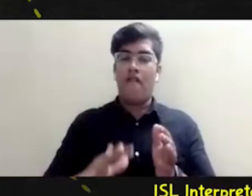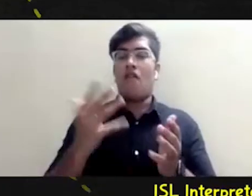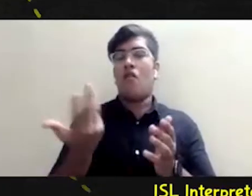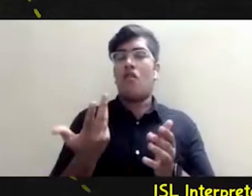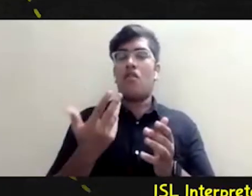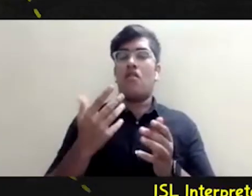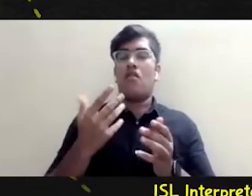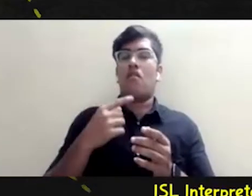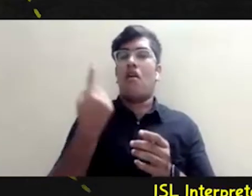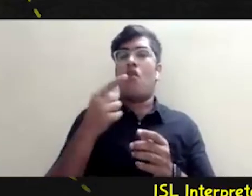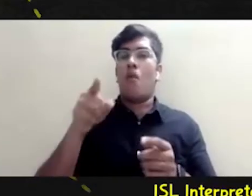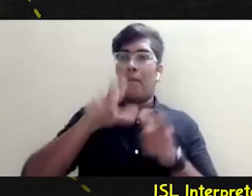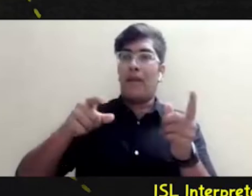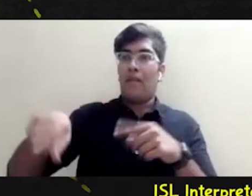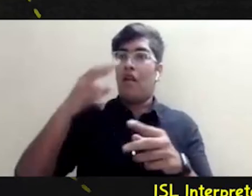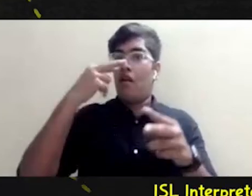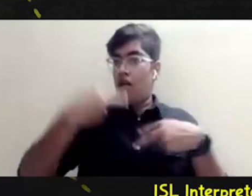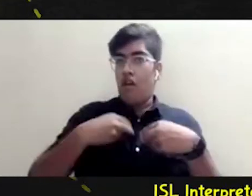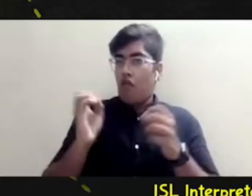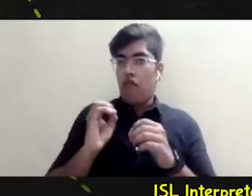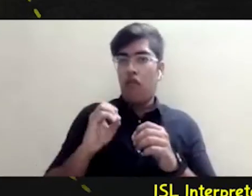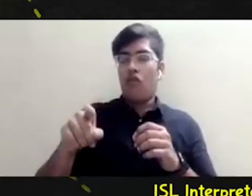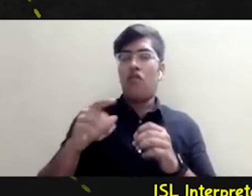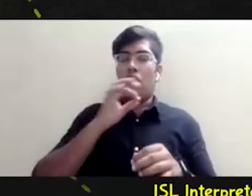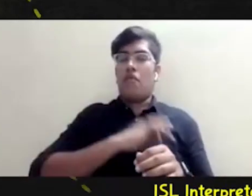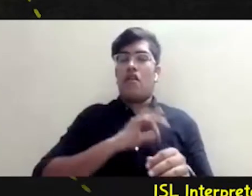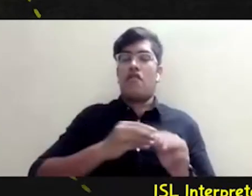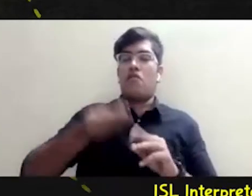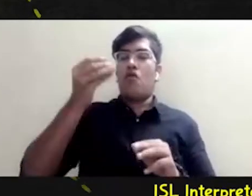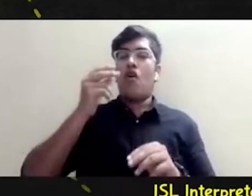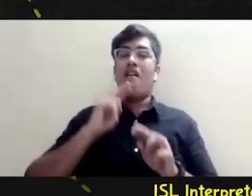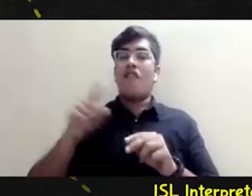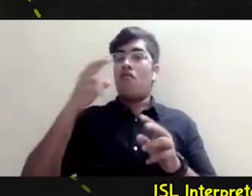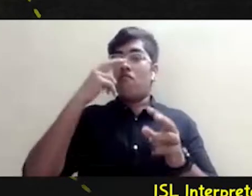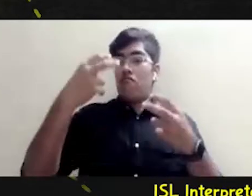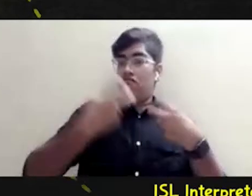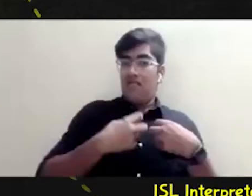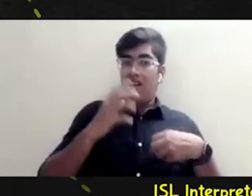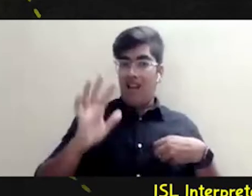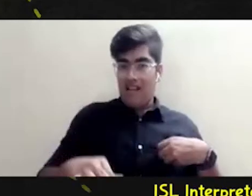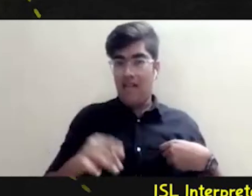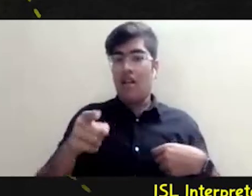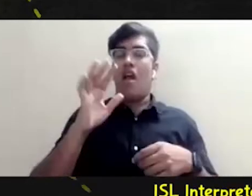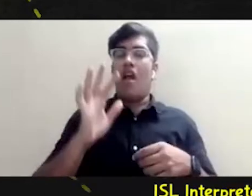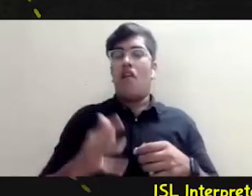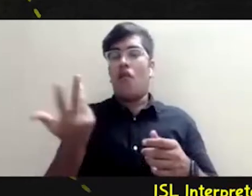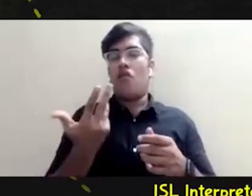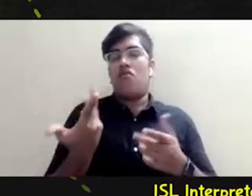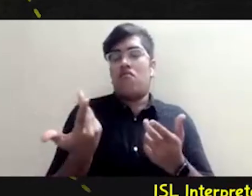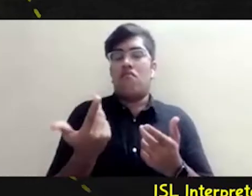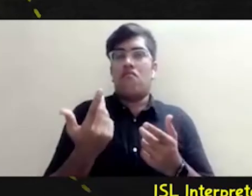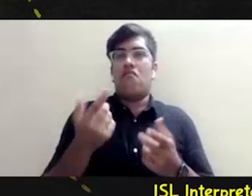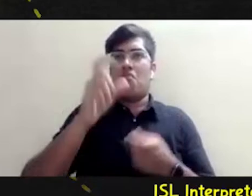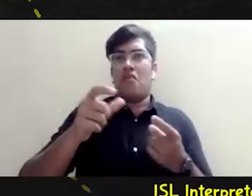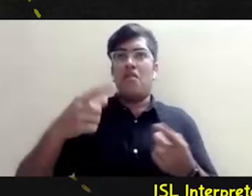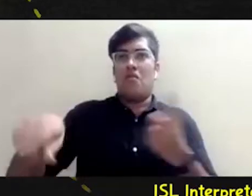making themselves visible, because when you make yourself visible, there is an absolute violation and violence that